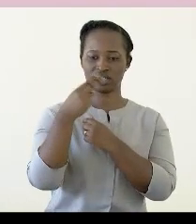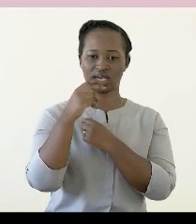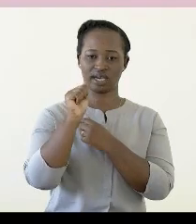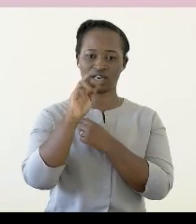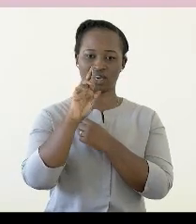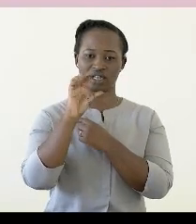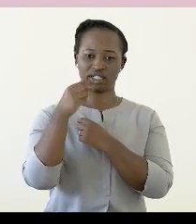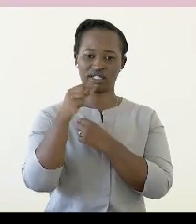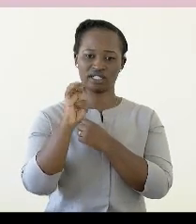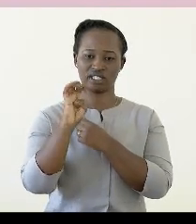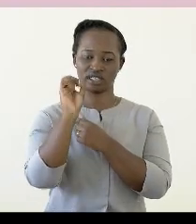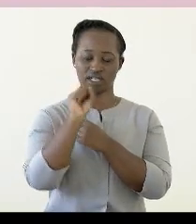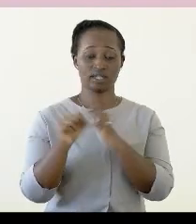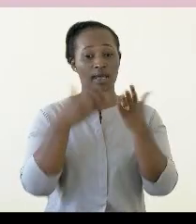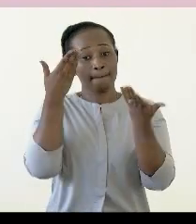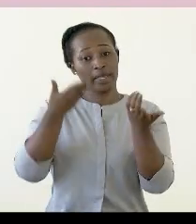negatively charged.